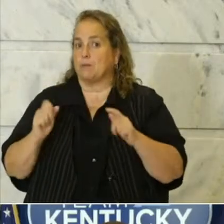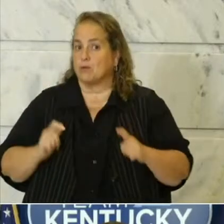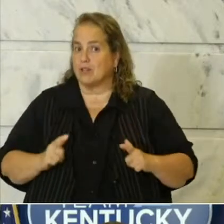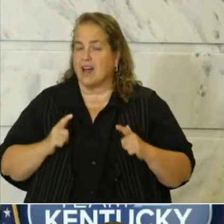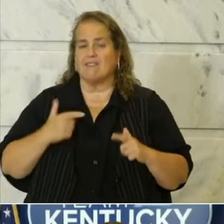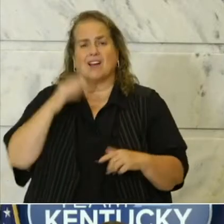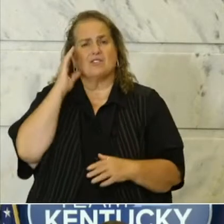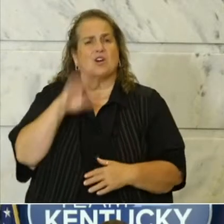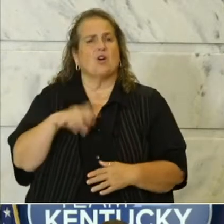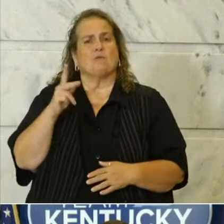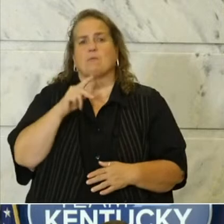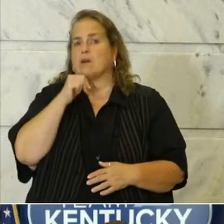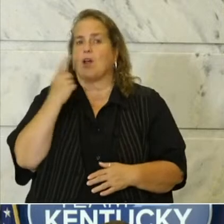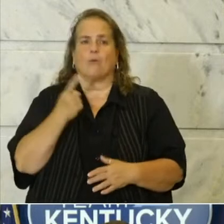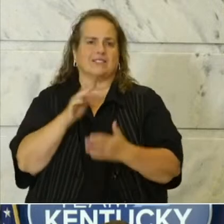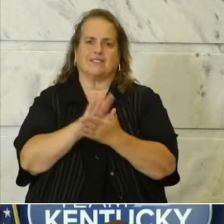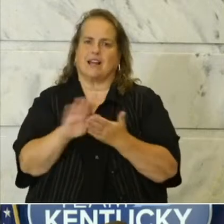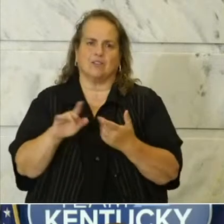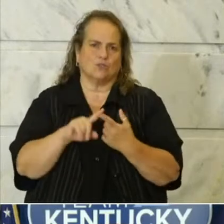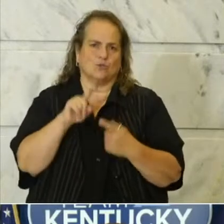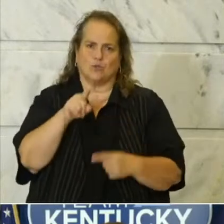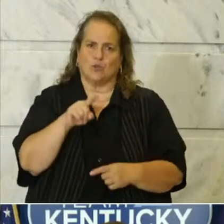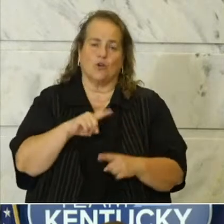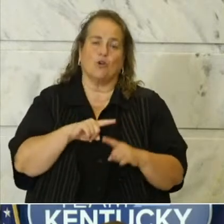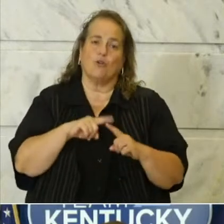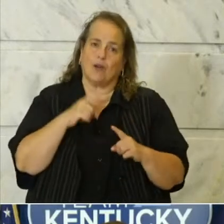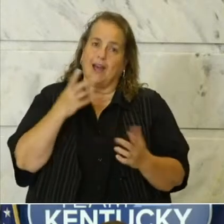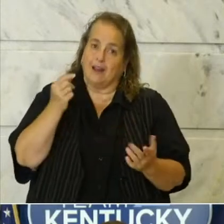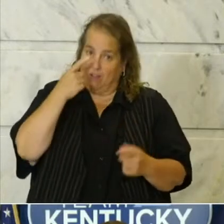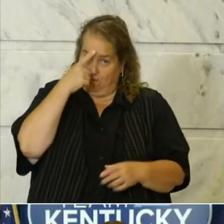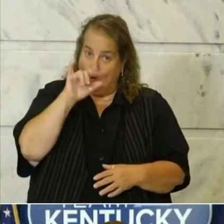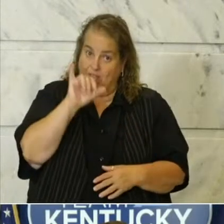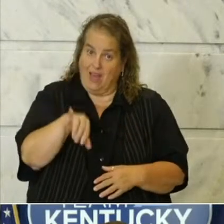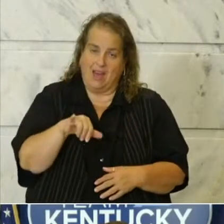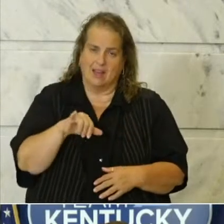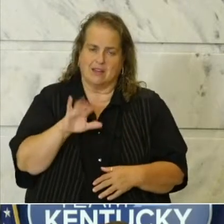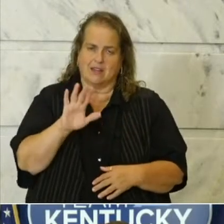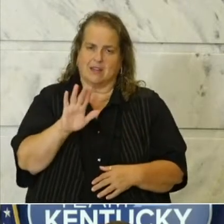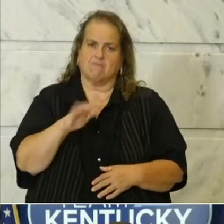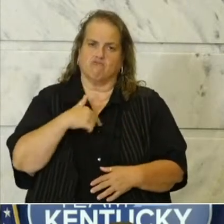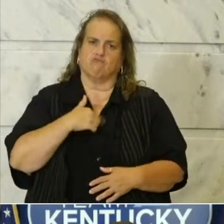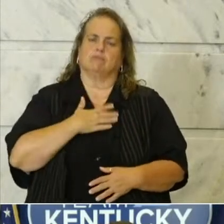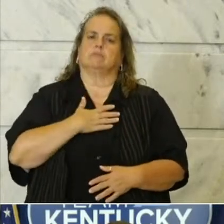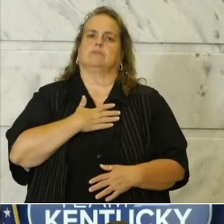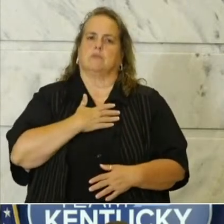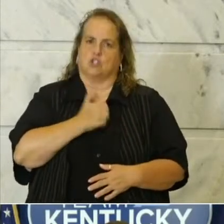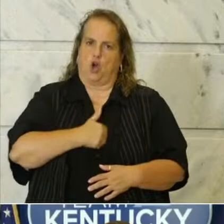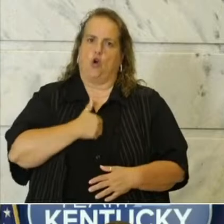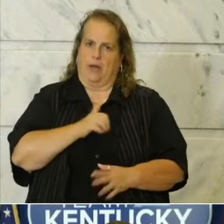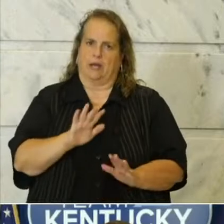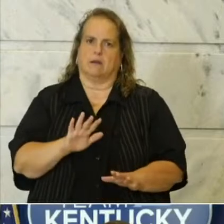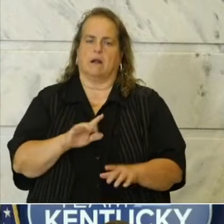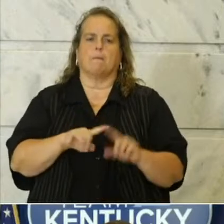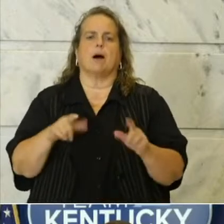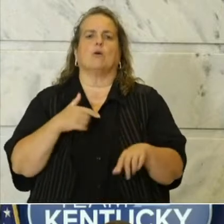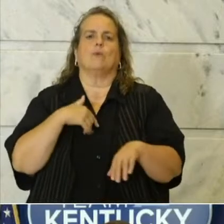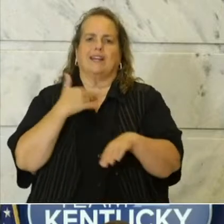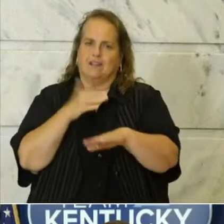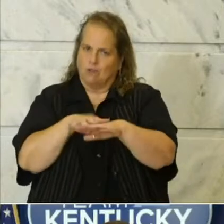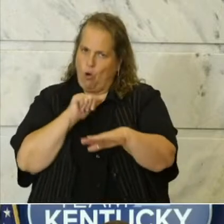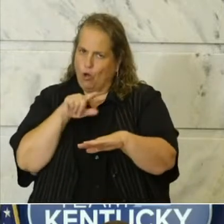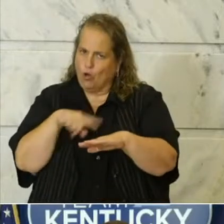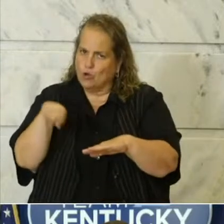there are people that aren't always nice to you, and for that, I'm deeply sorry. But we're calling on you right now to help us do